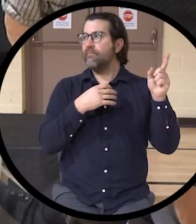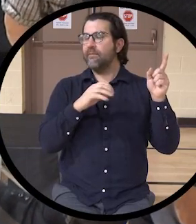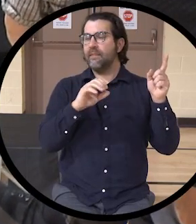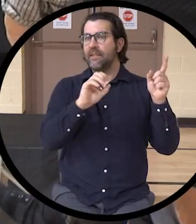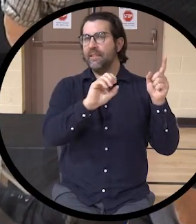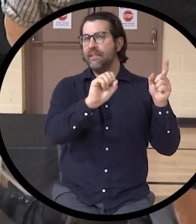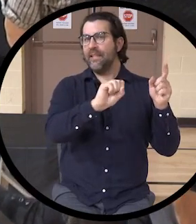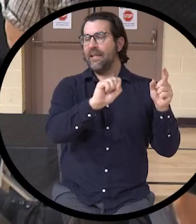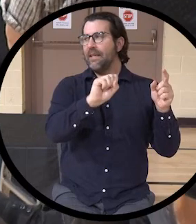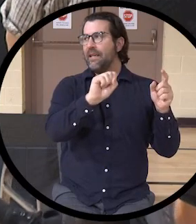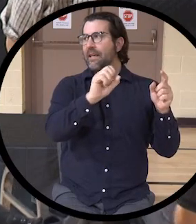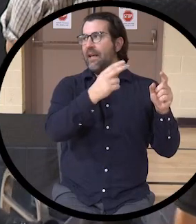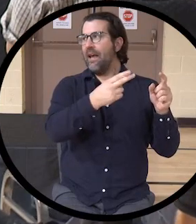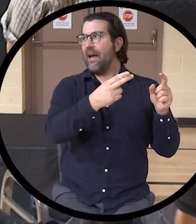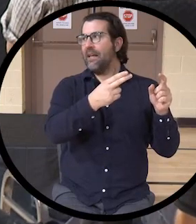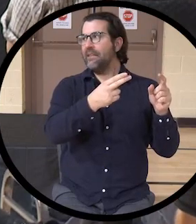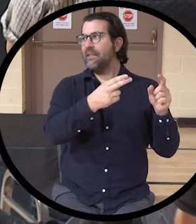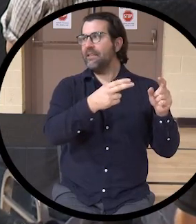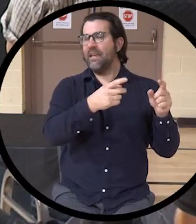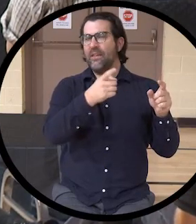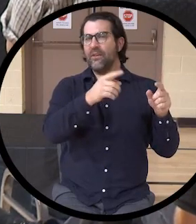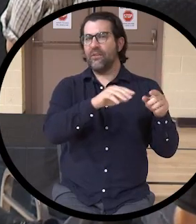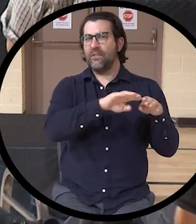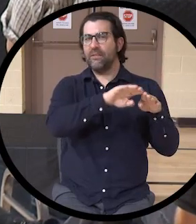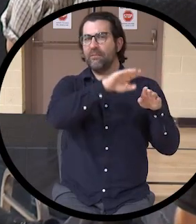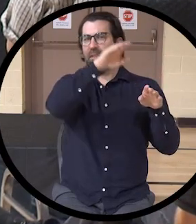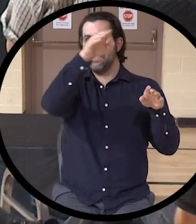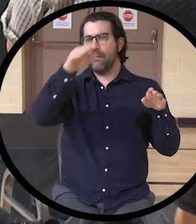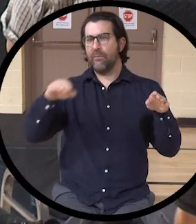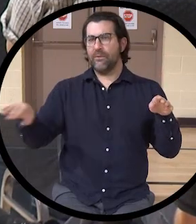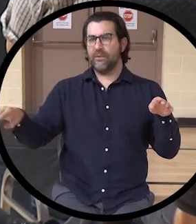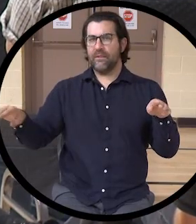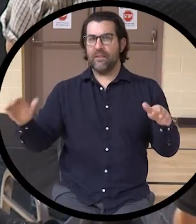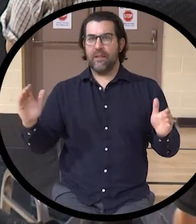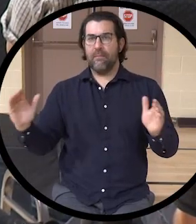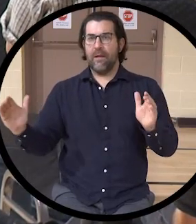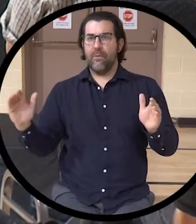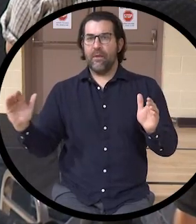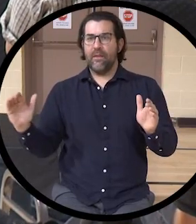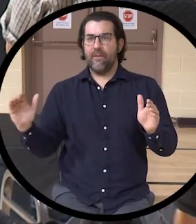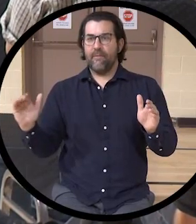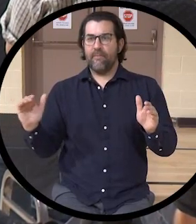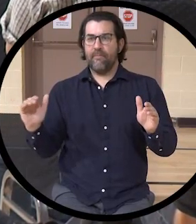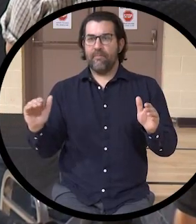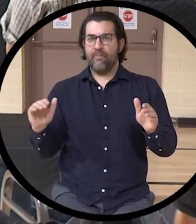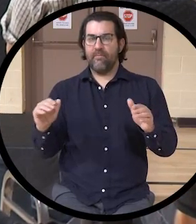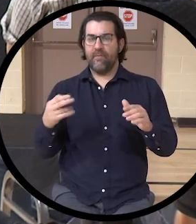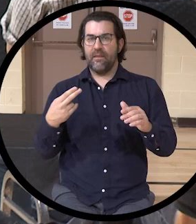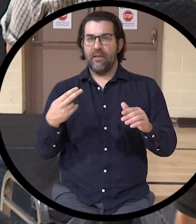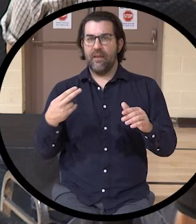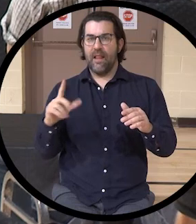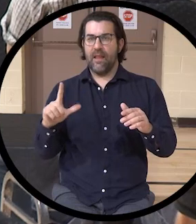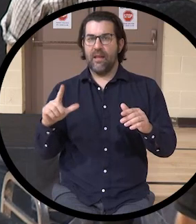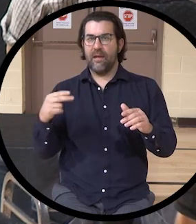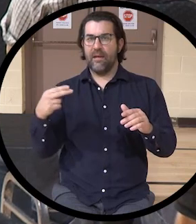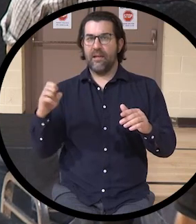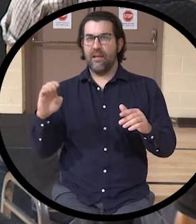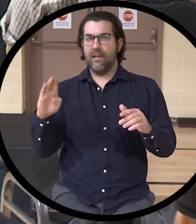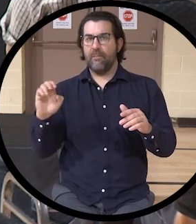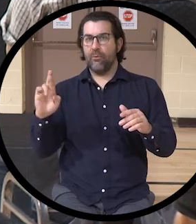Stanton Heights, speed tables are a lot higher than they are between Highland and